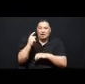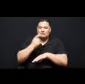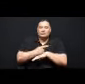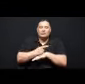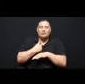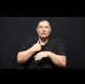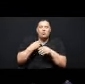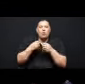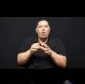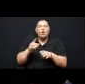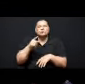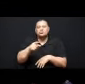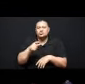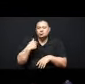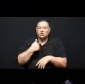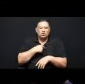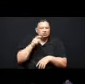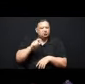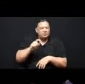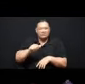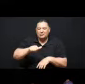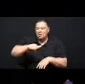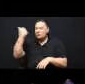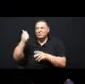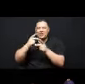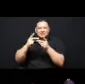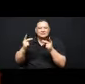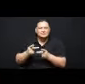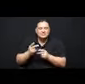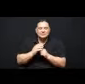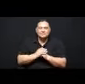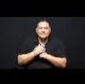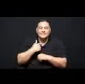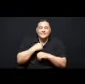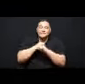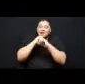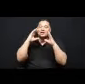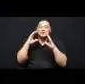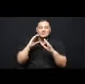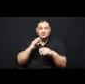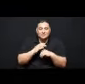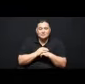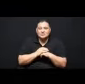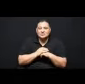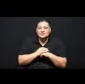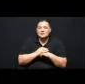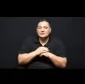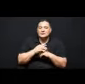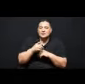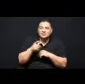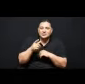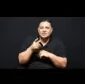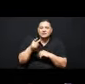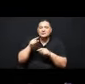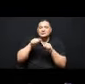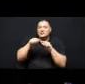elsewhere. I imagine the tree they planted for you in the park down the street from our high school must be getting quite tall,